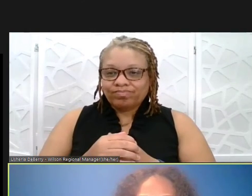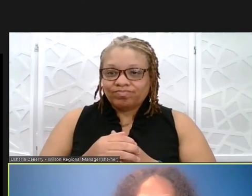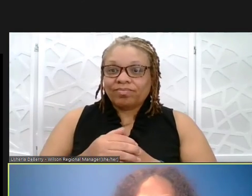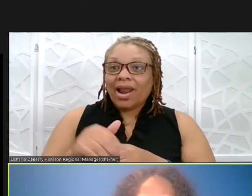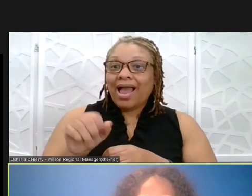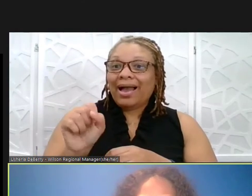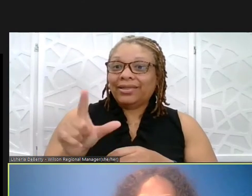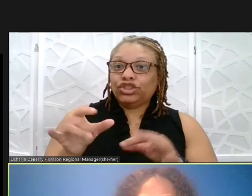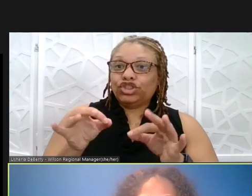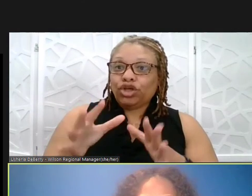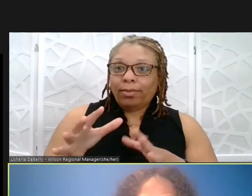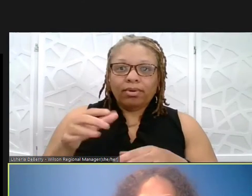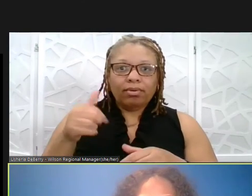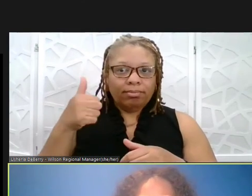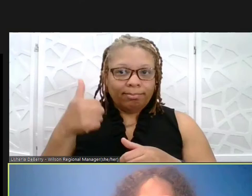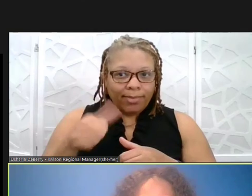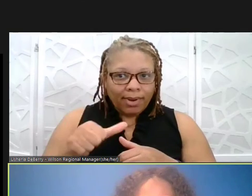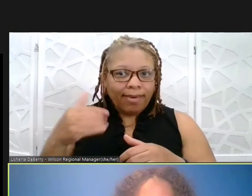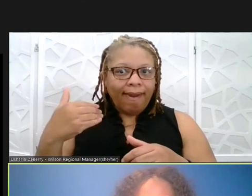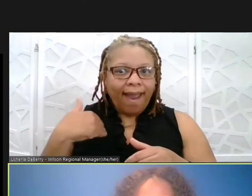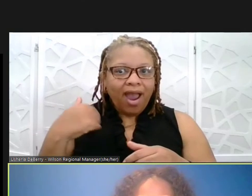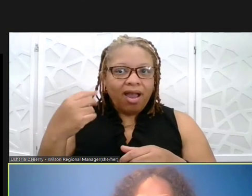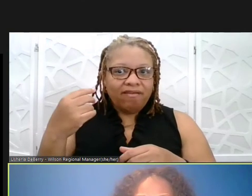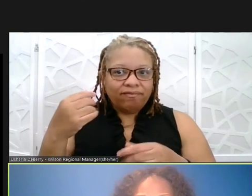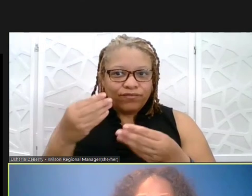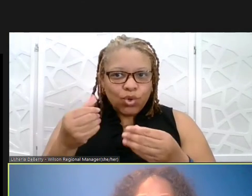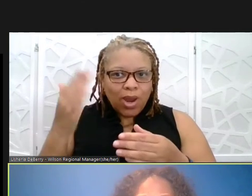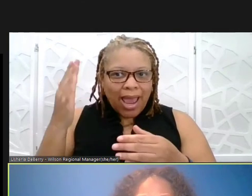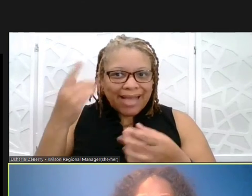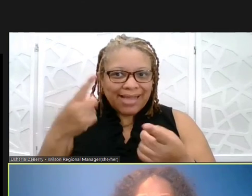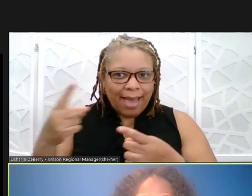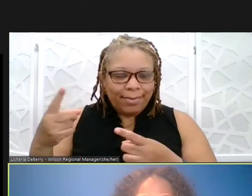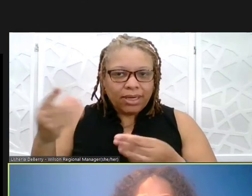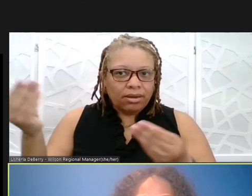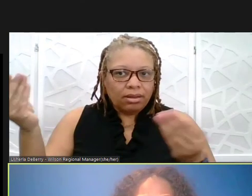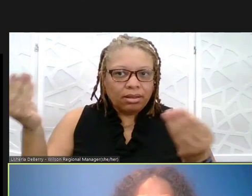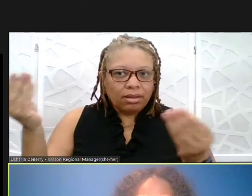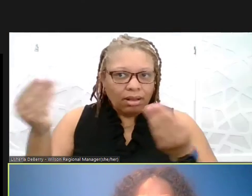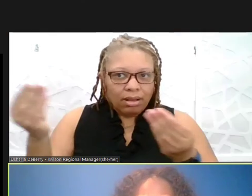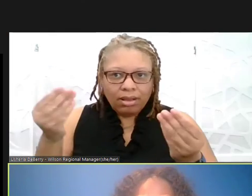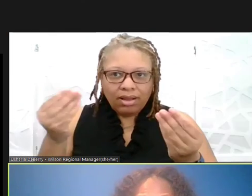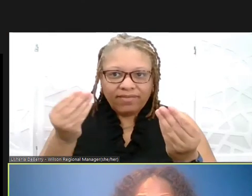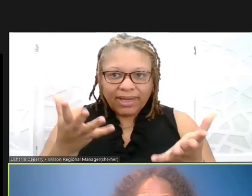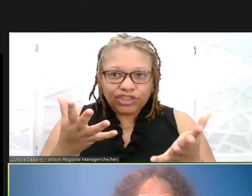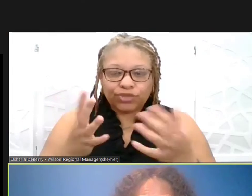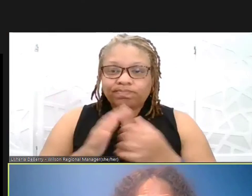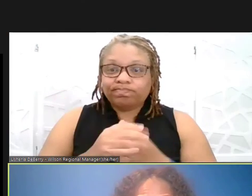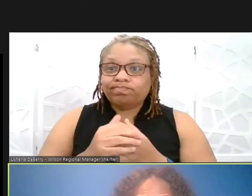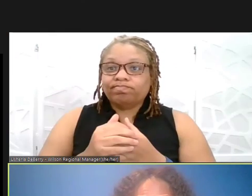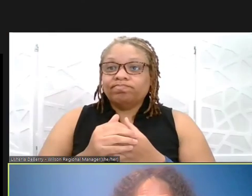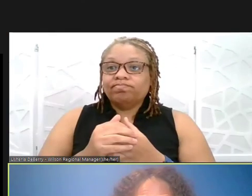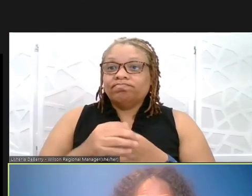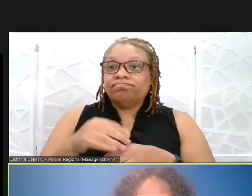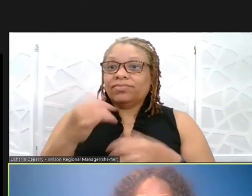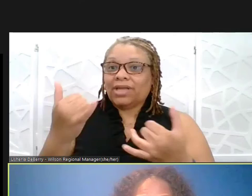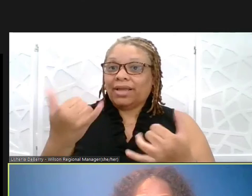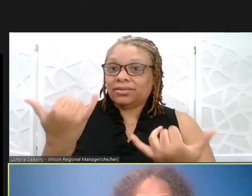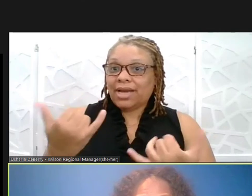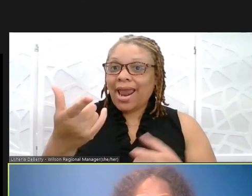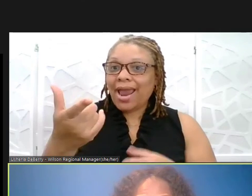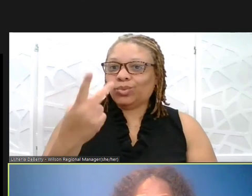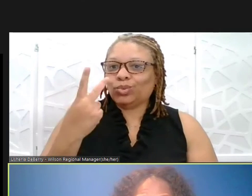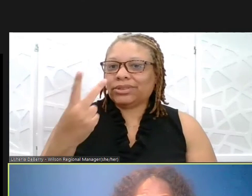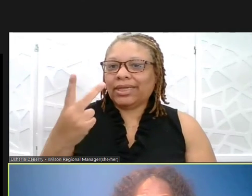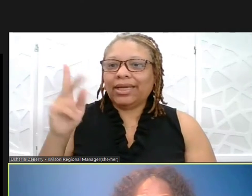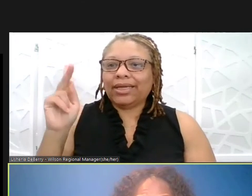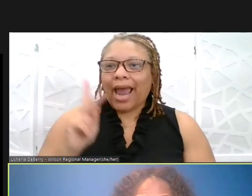How can you tell the difference between an ASL and an English interpreter? Remember, interpreters have so many things that are happening,